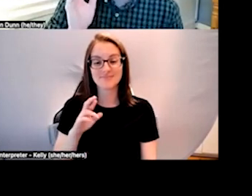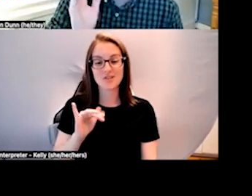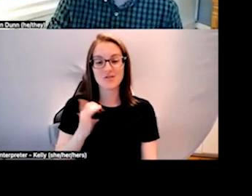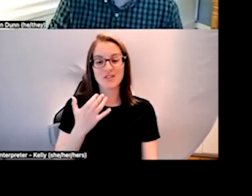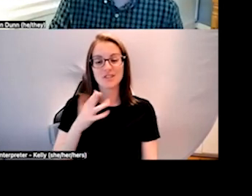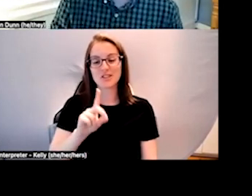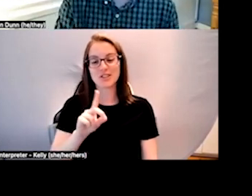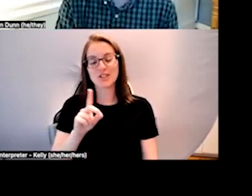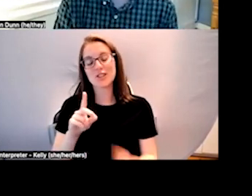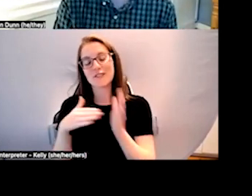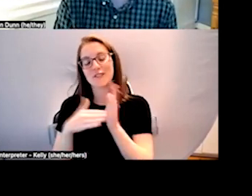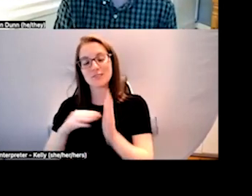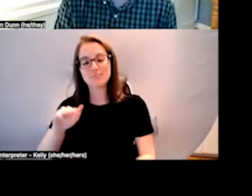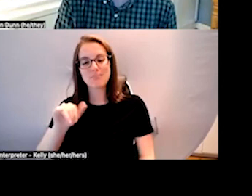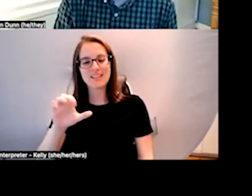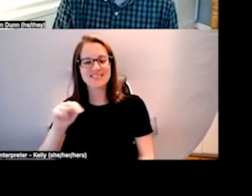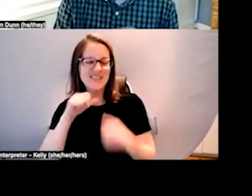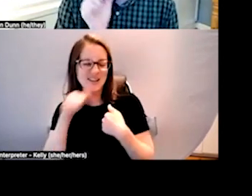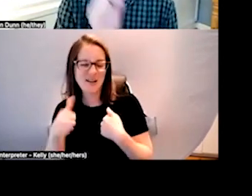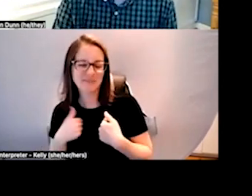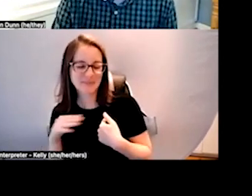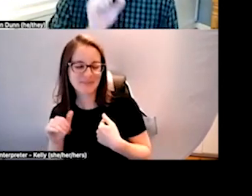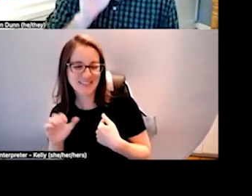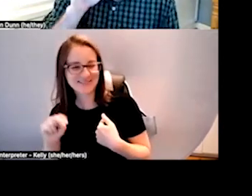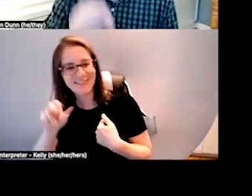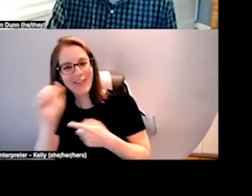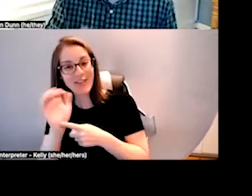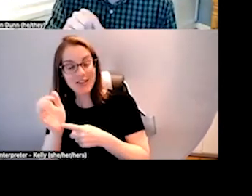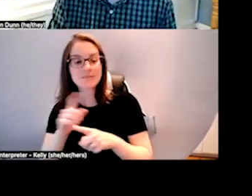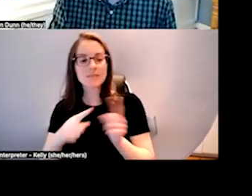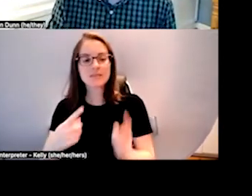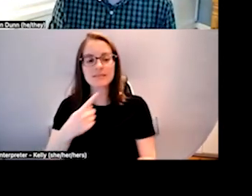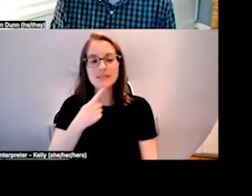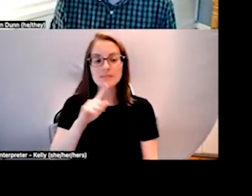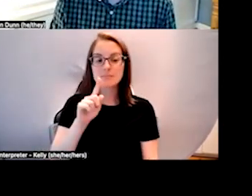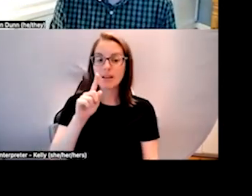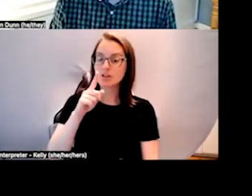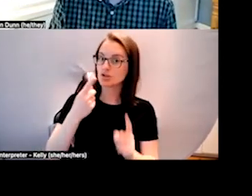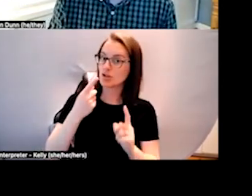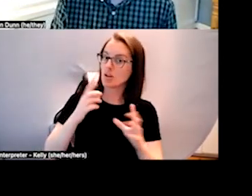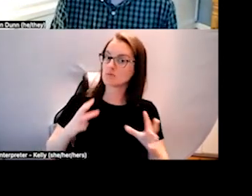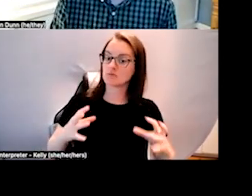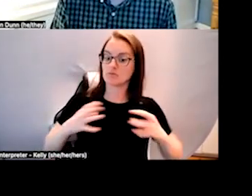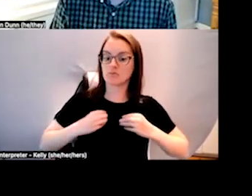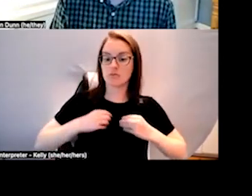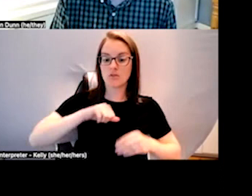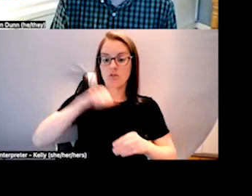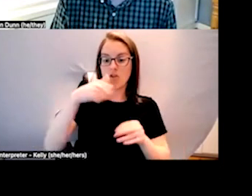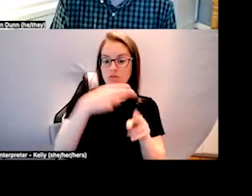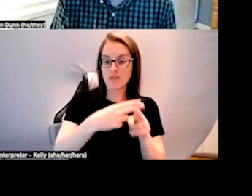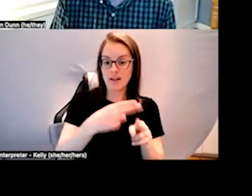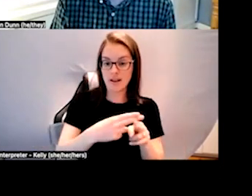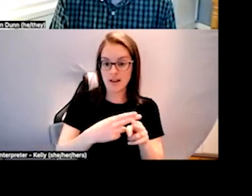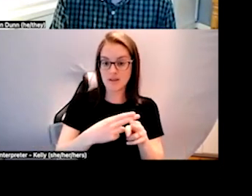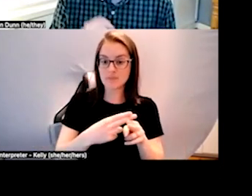but this case, Richard V. Mason says, by merely adopting another name, provided that it is done for